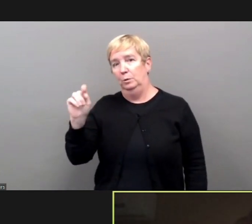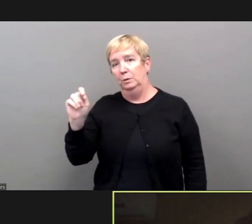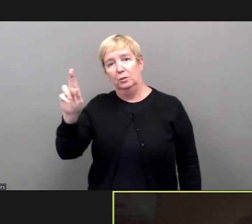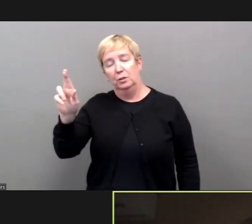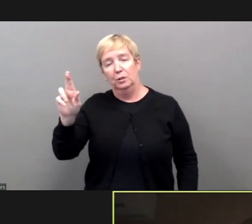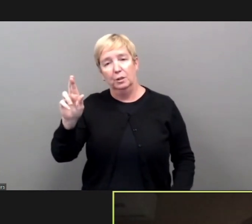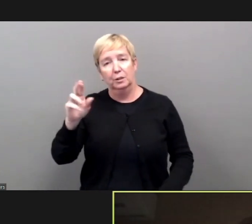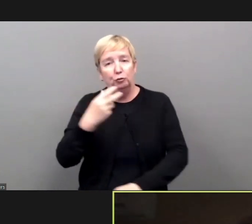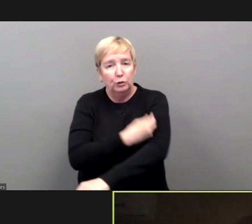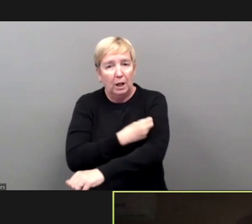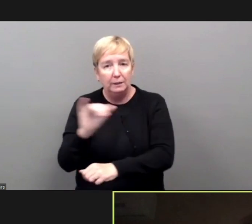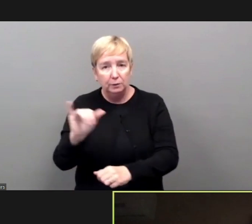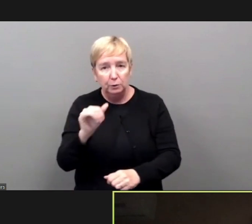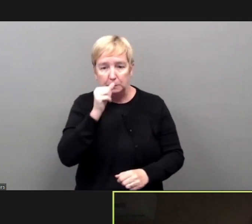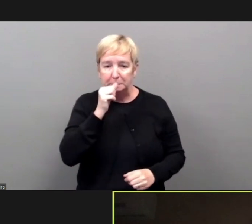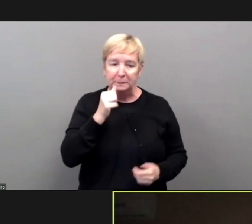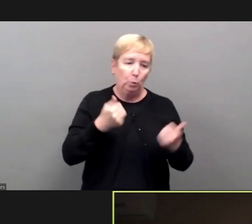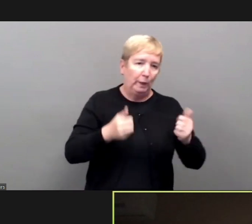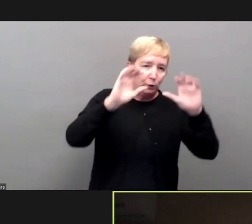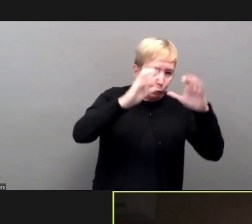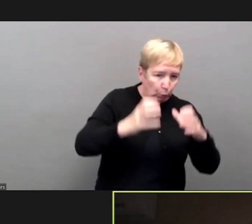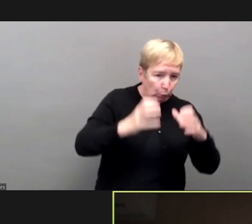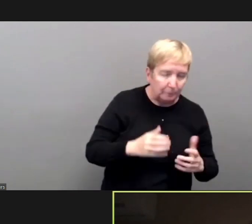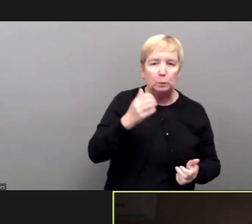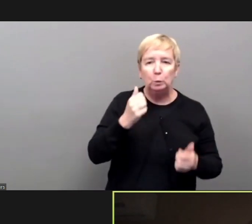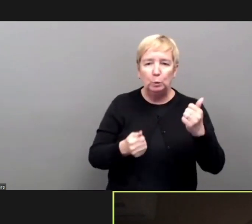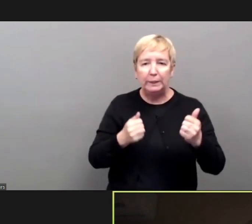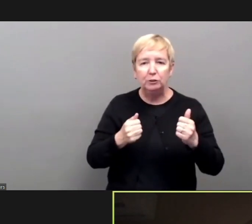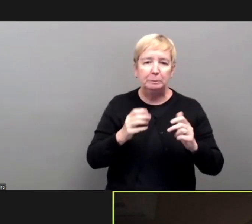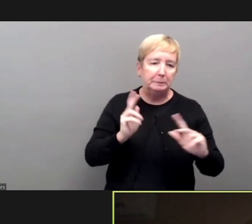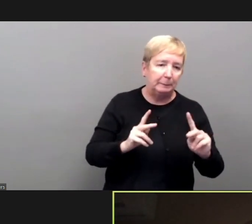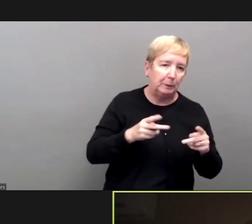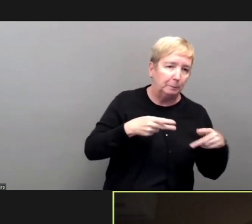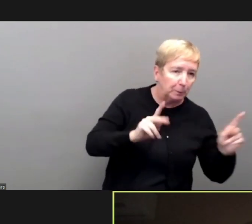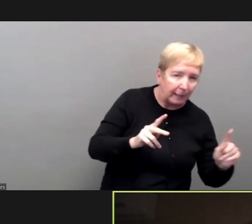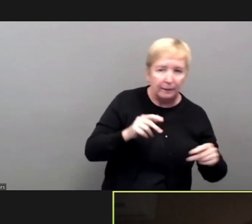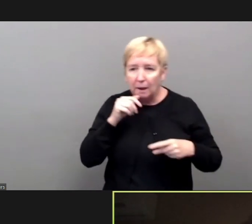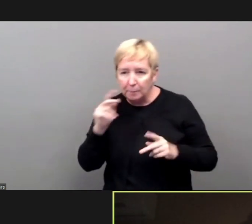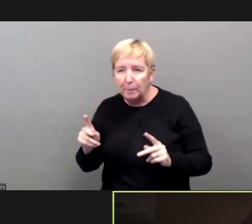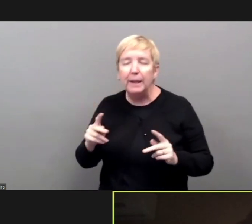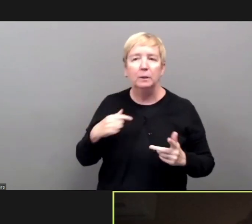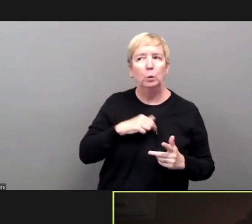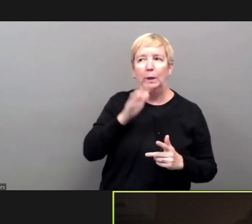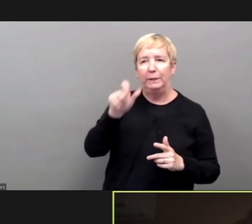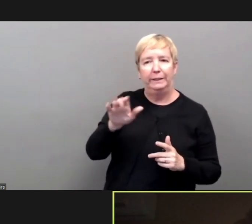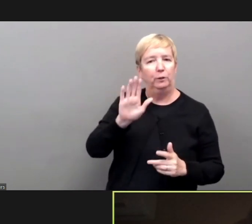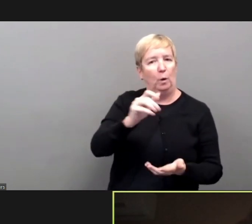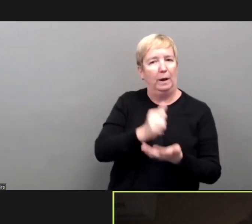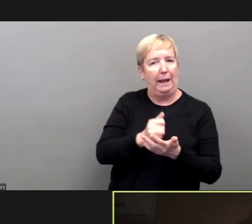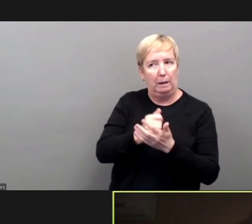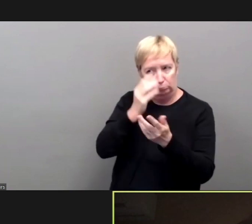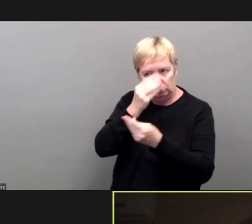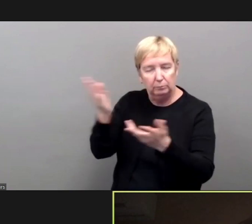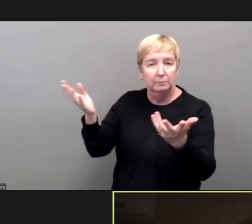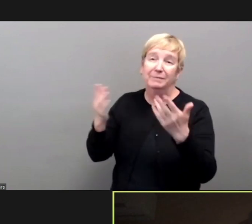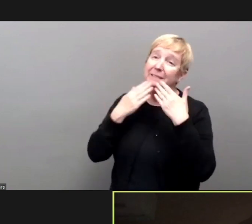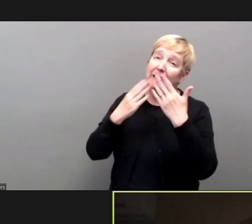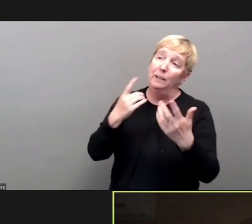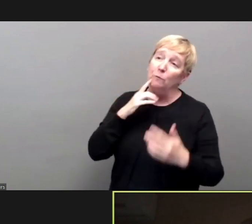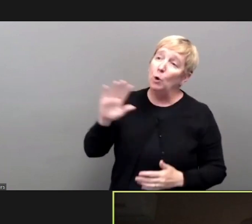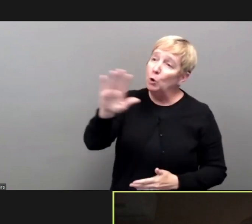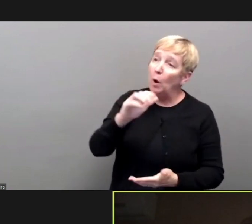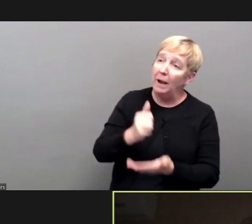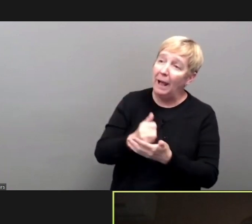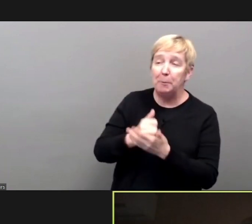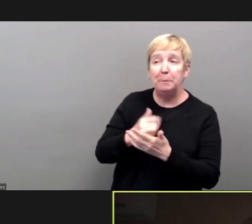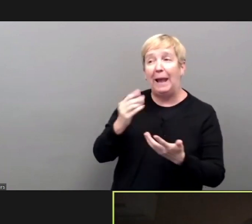what groups and categories are, and also once we have kids online. So yeah, thanks for all you do, and just stay